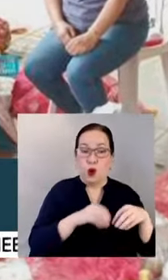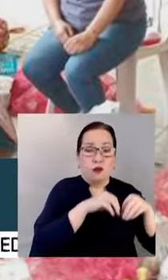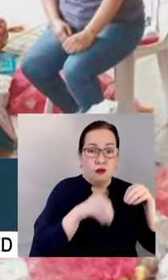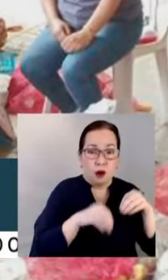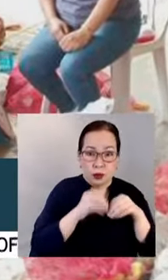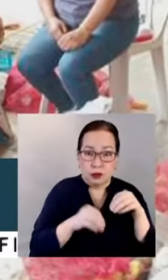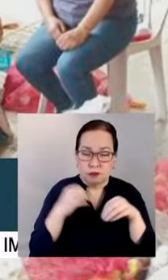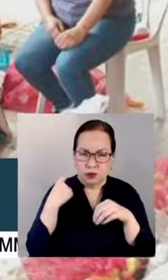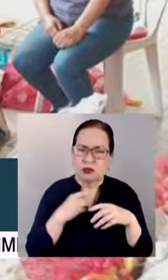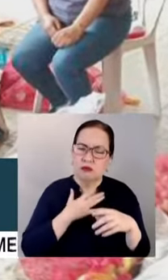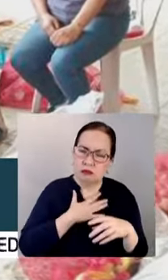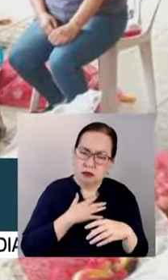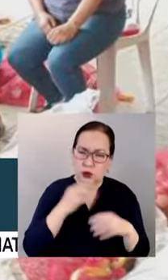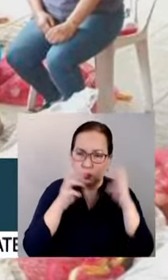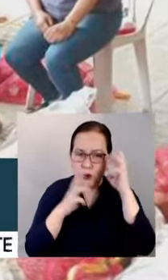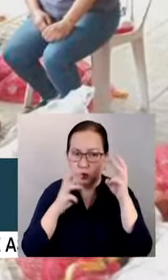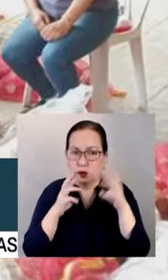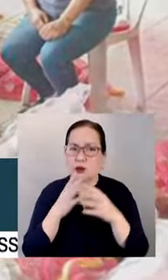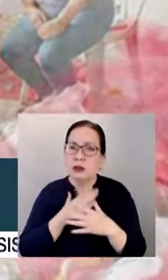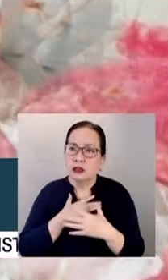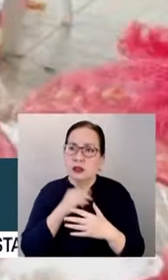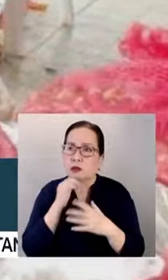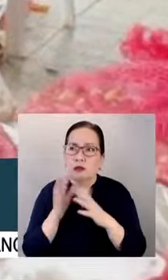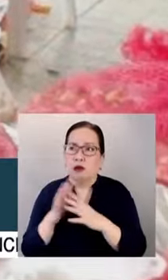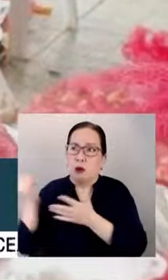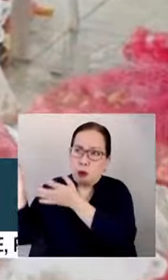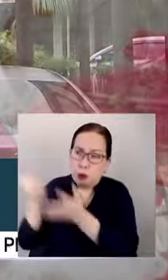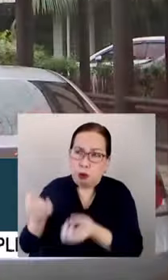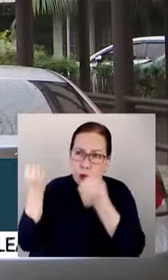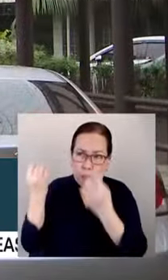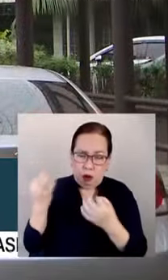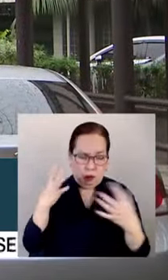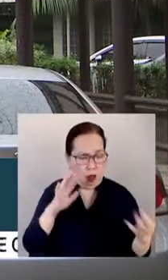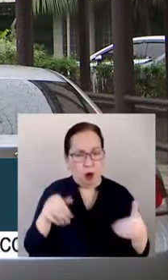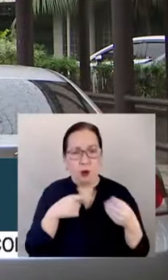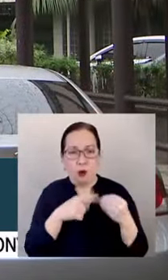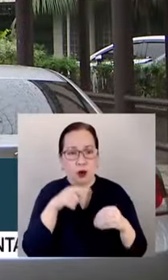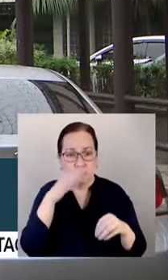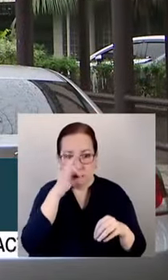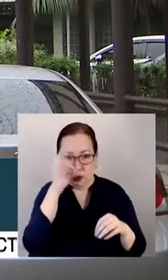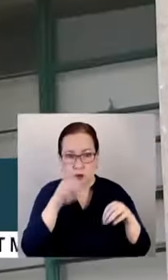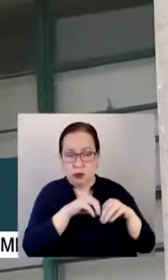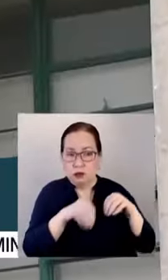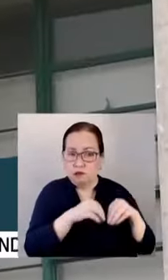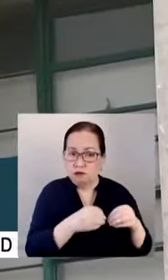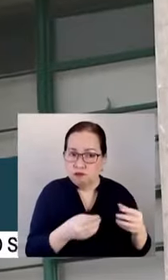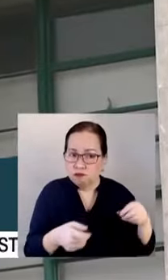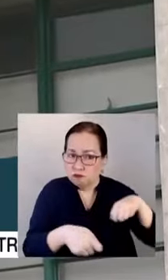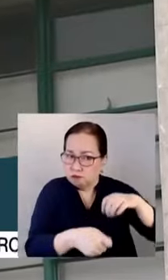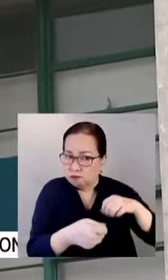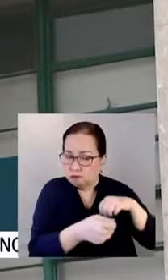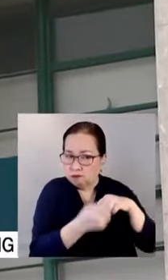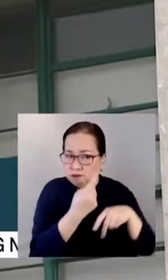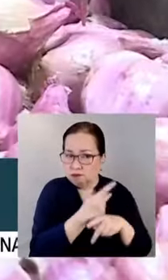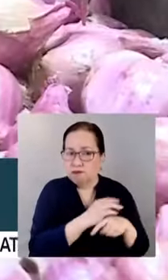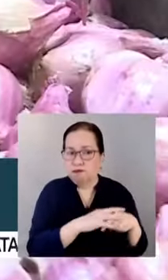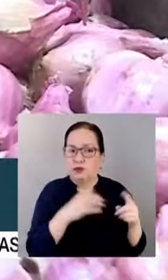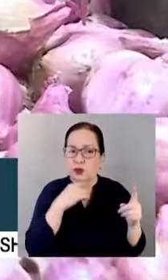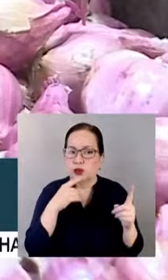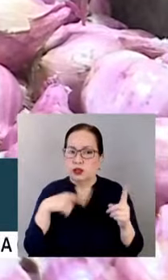appealed to the DA to go easy on their importation plans. The DA meantime assured it's looking into cartels